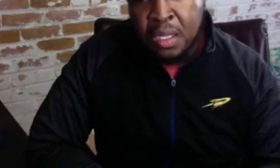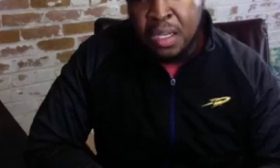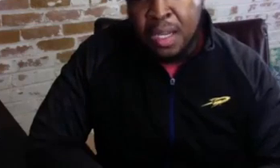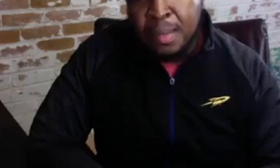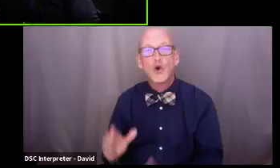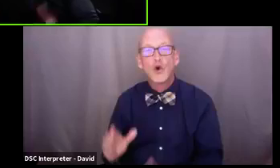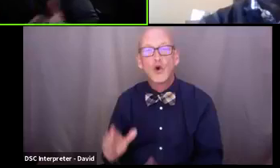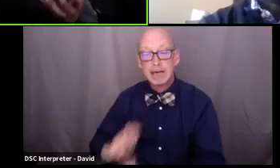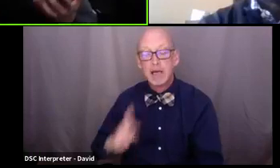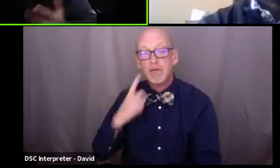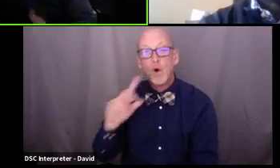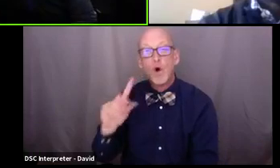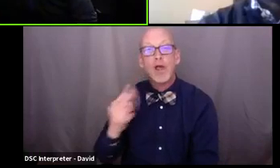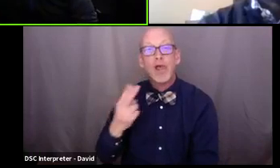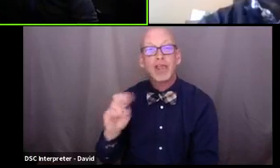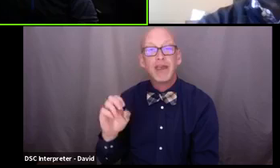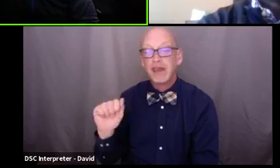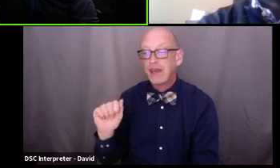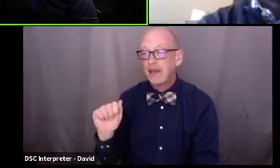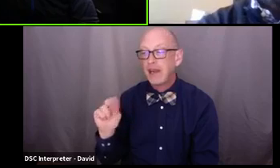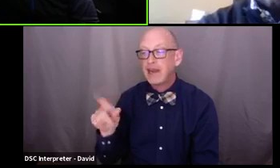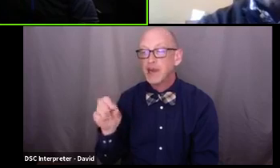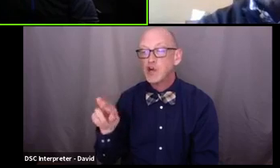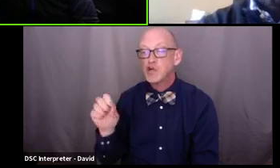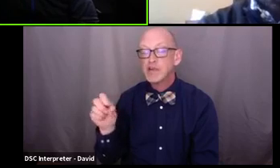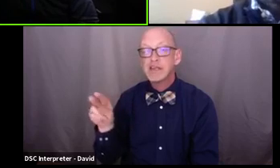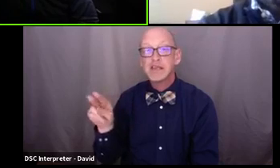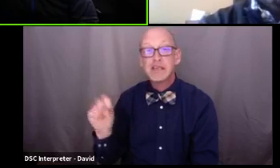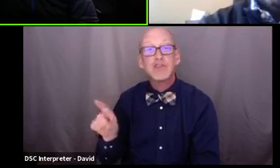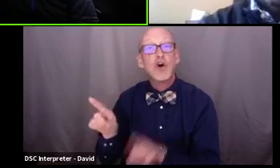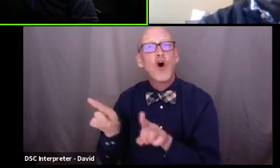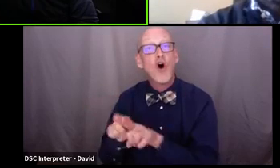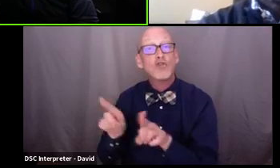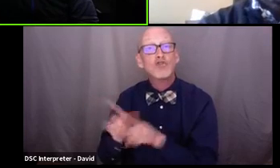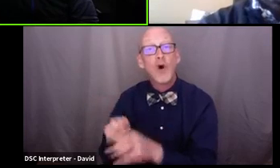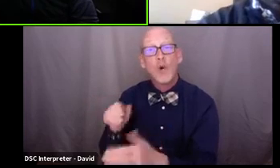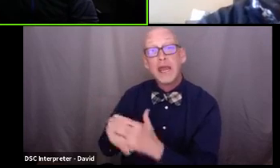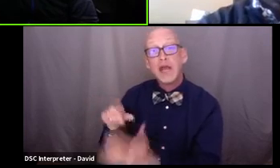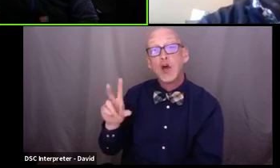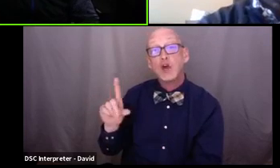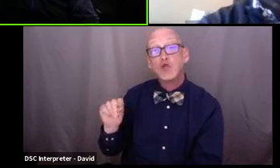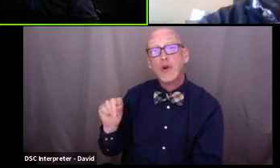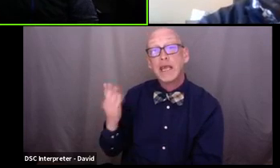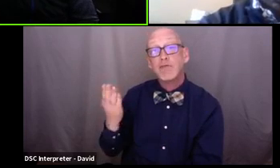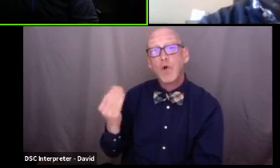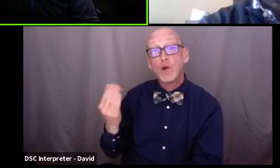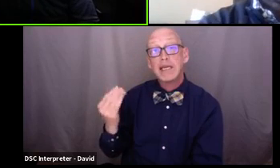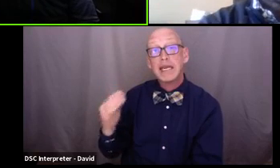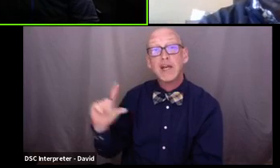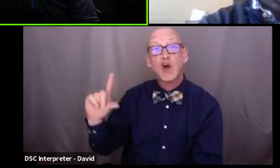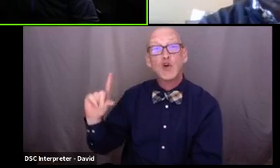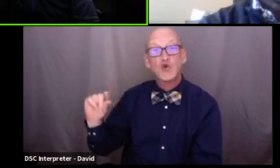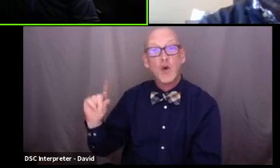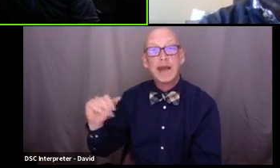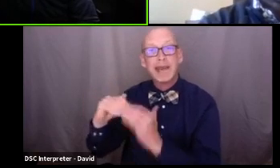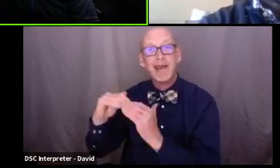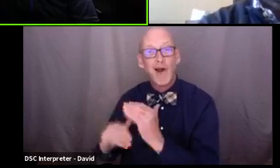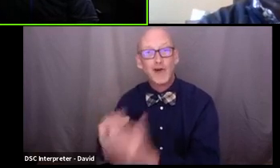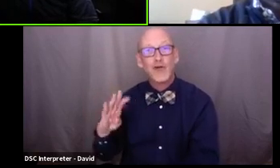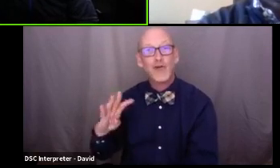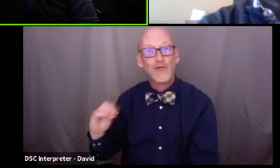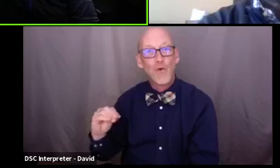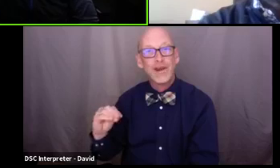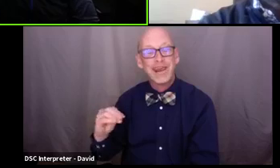Andersons. Also a 20 under 40 leadership award winner in 2014, co-chair of the African American Leadership Council at